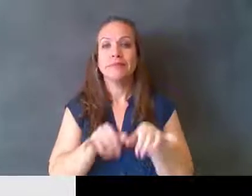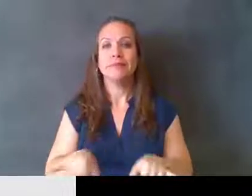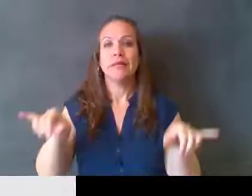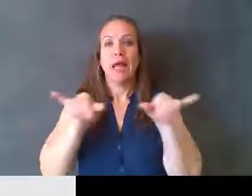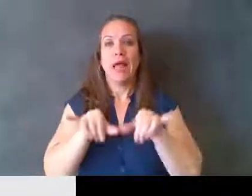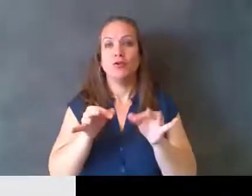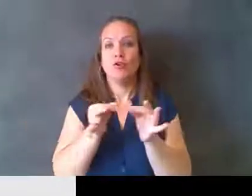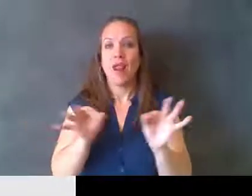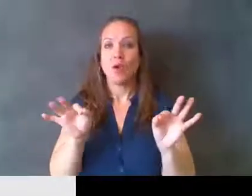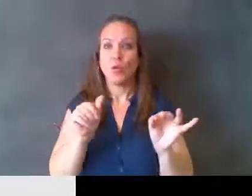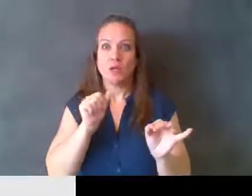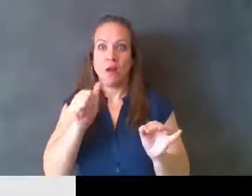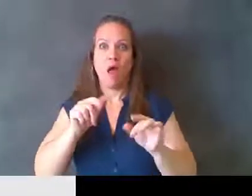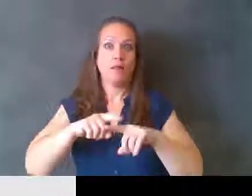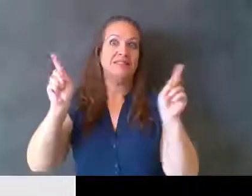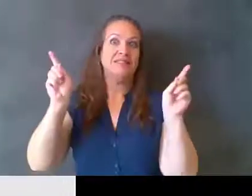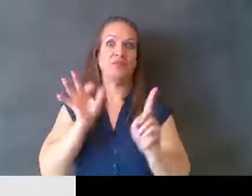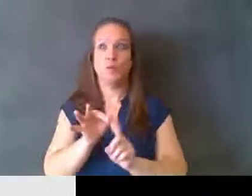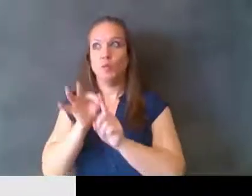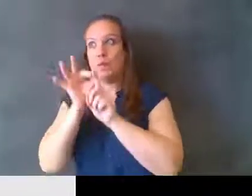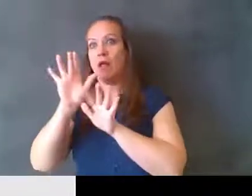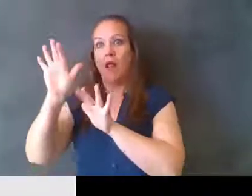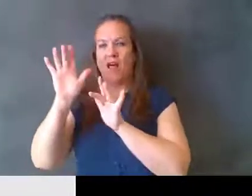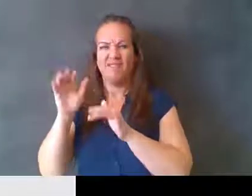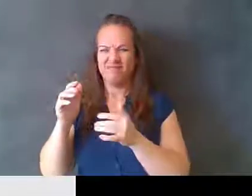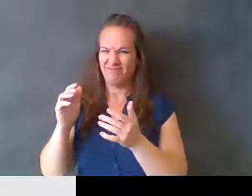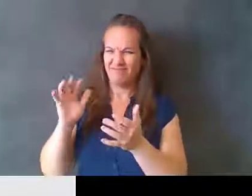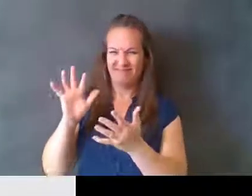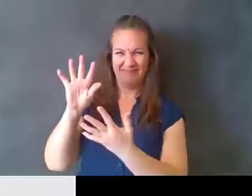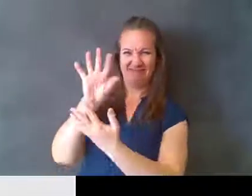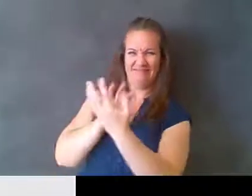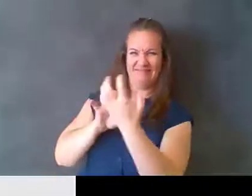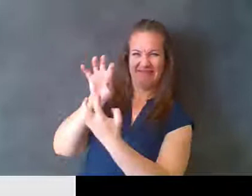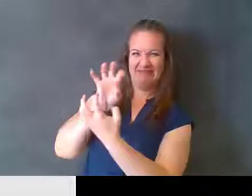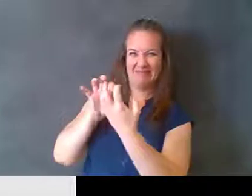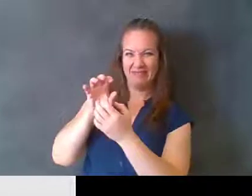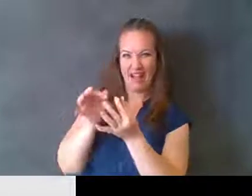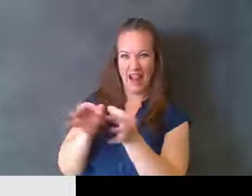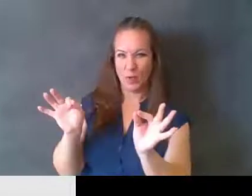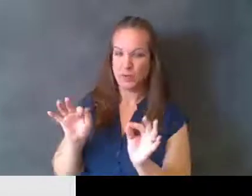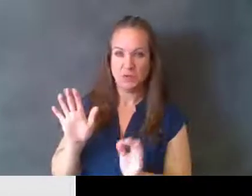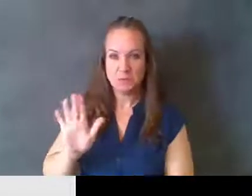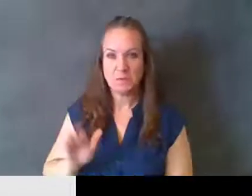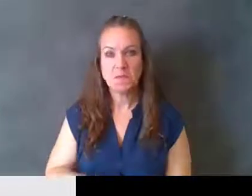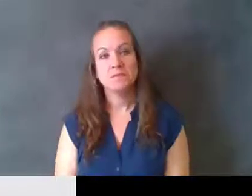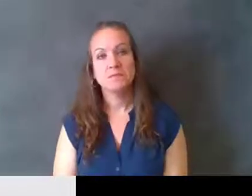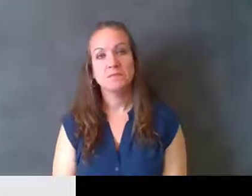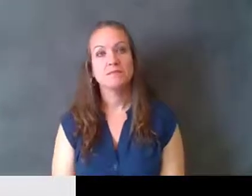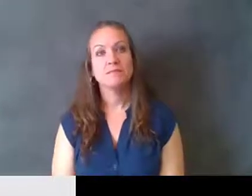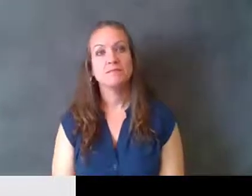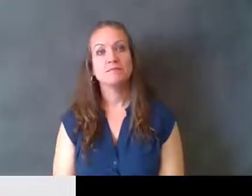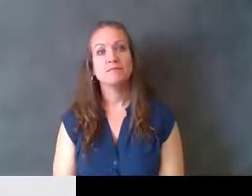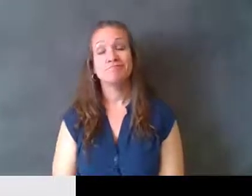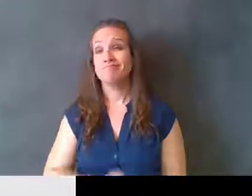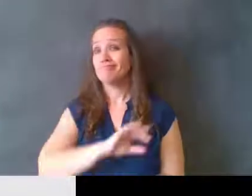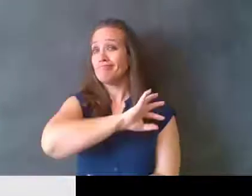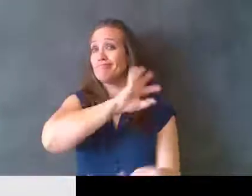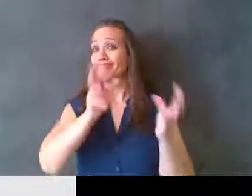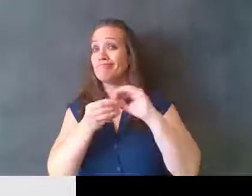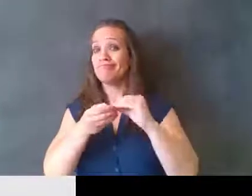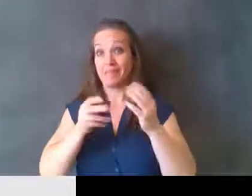to convey the meaning. So that's what we mean when we talk about document accessibility. And just a brief